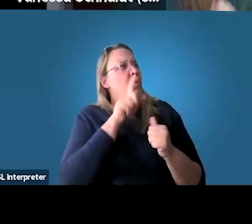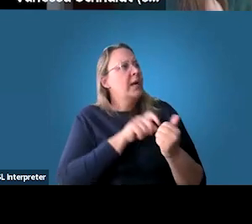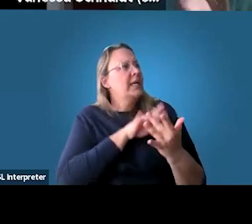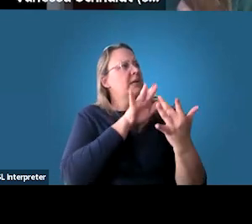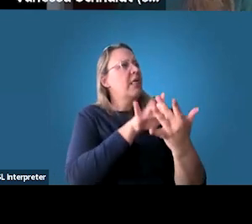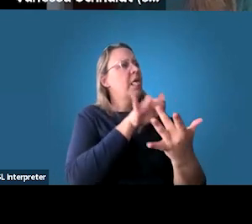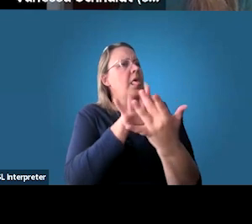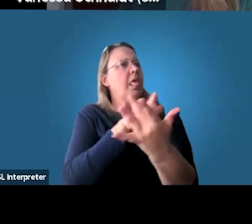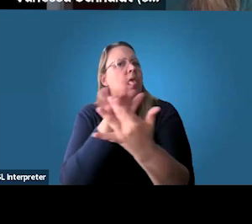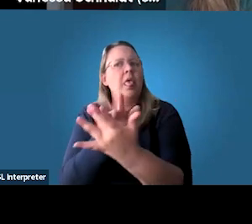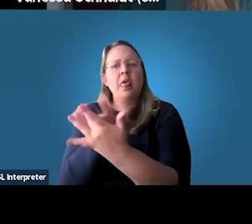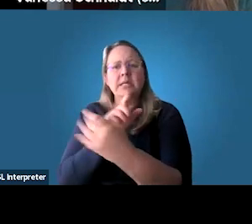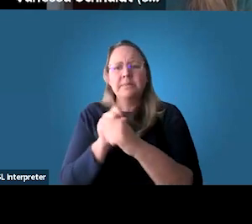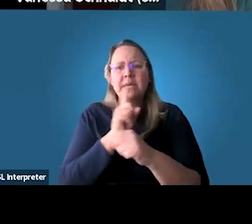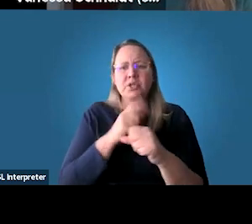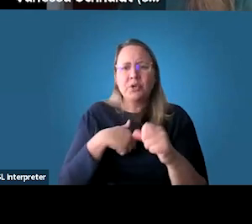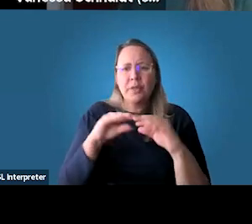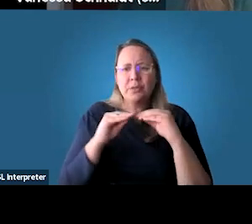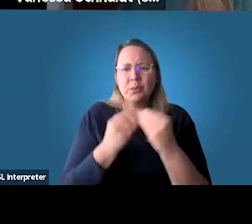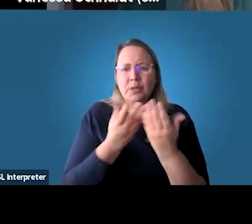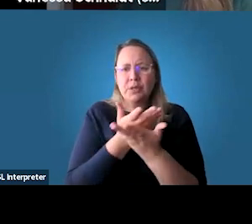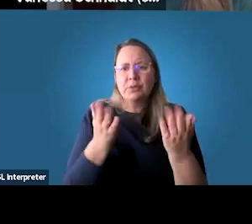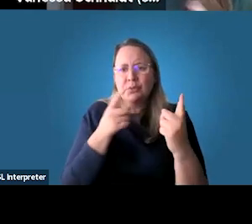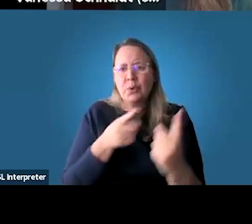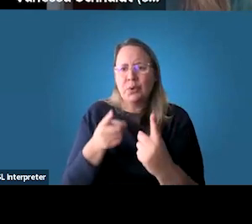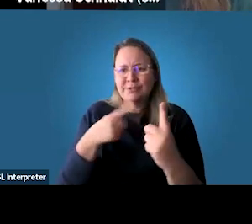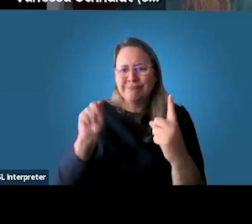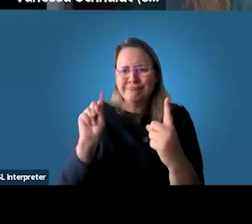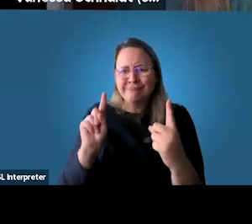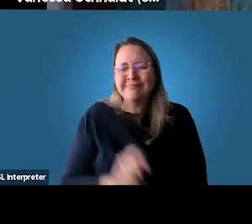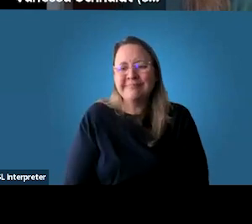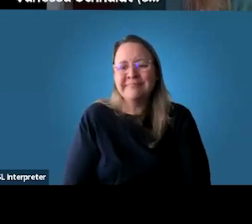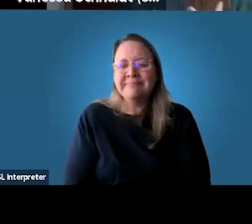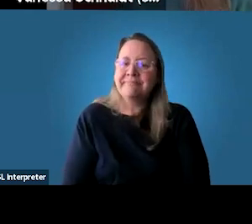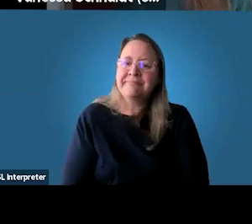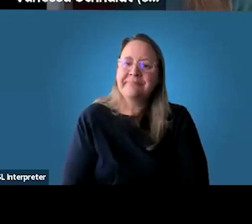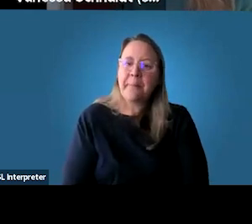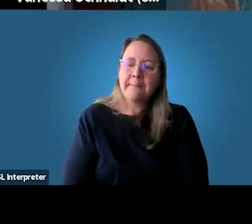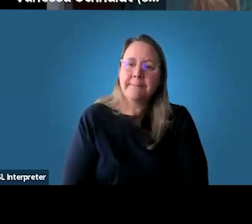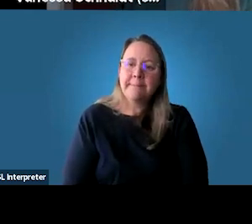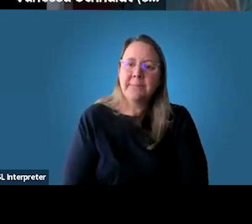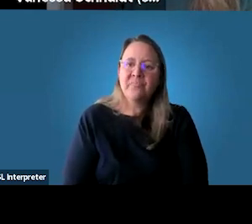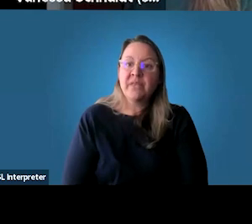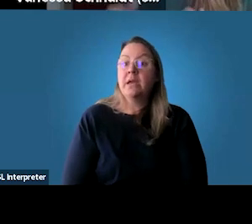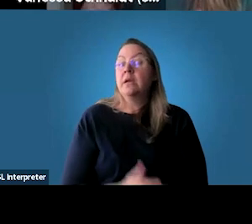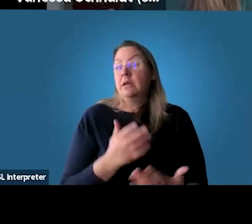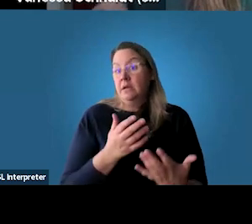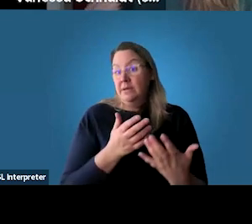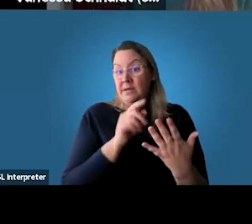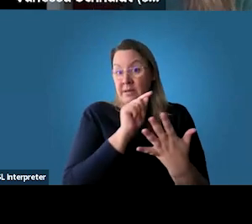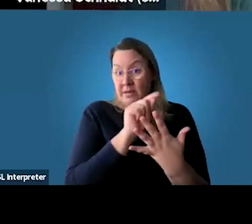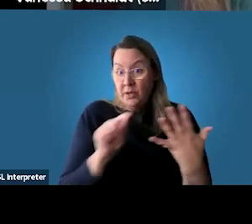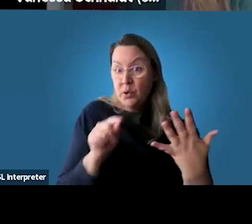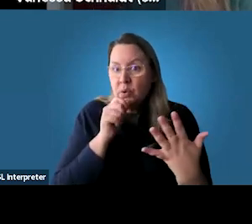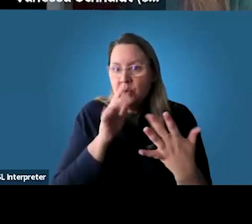engage in order to achieve those organizational goals. Another way of framing this besides who do you need to reach could be who